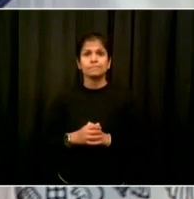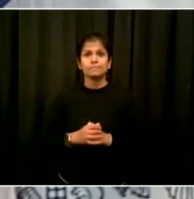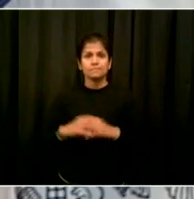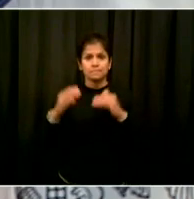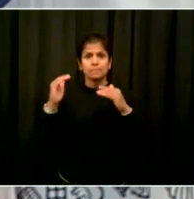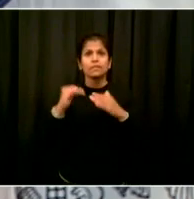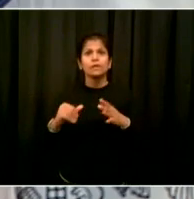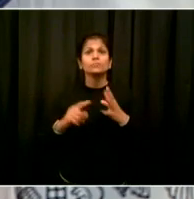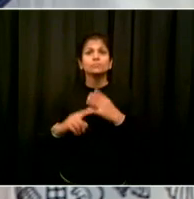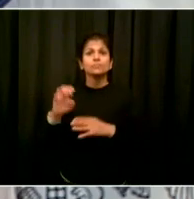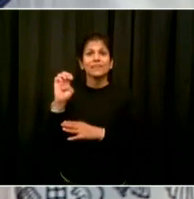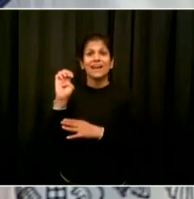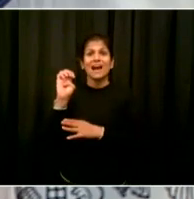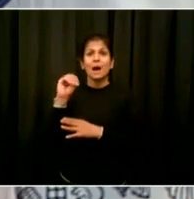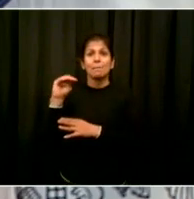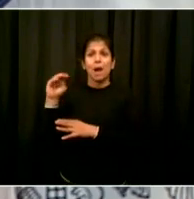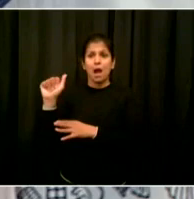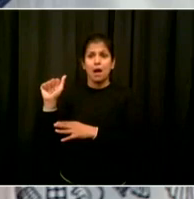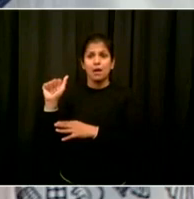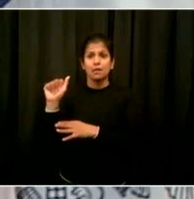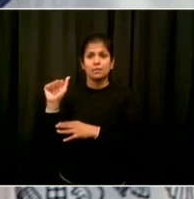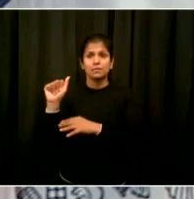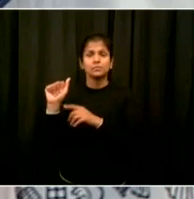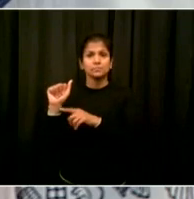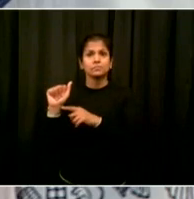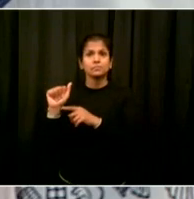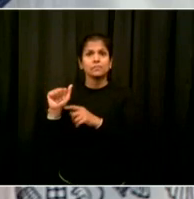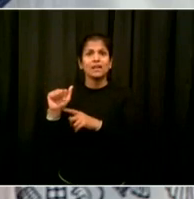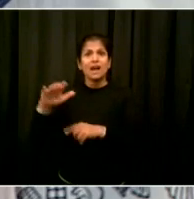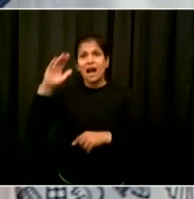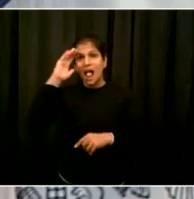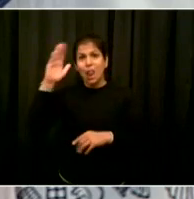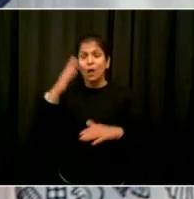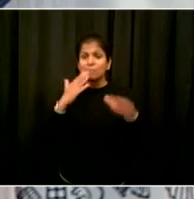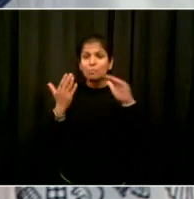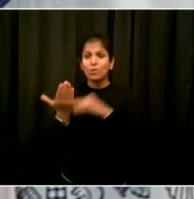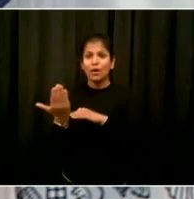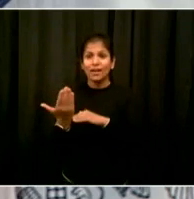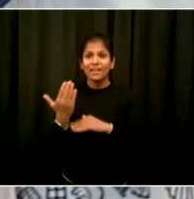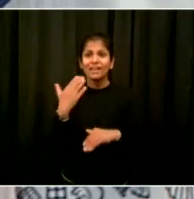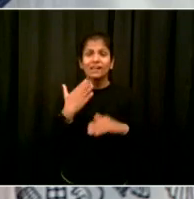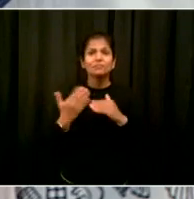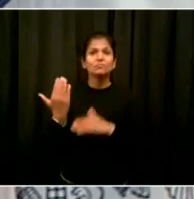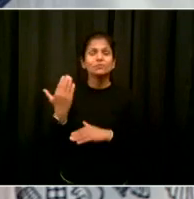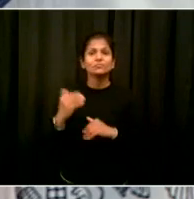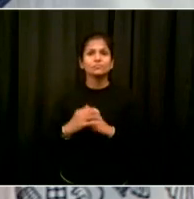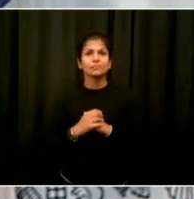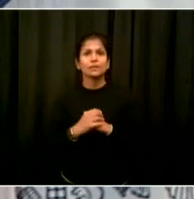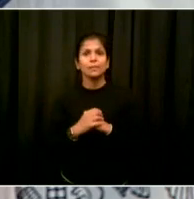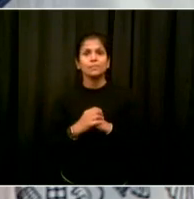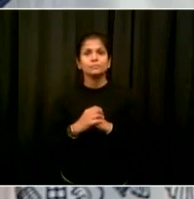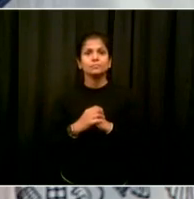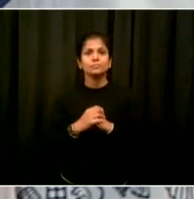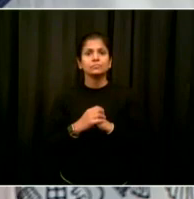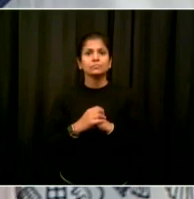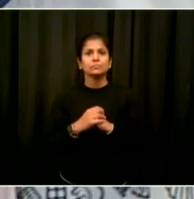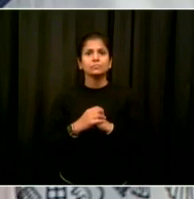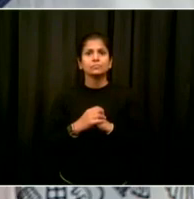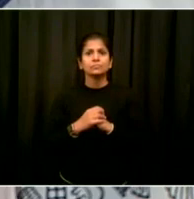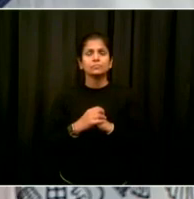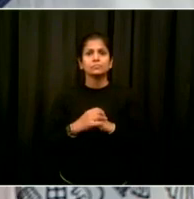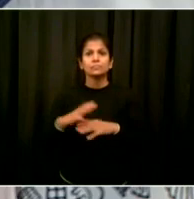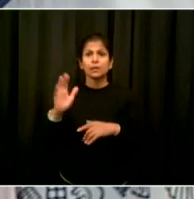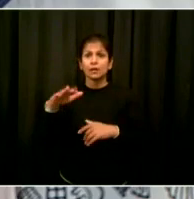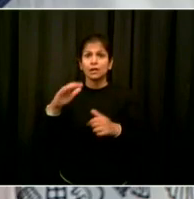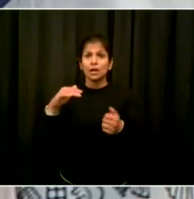Hi, good morning, Mayor. So Dr. Varma mentioned Europe, and there are closures in Europe, but the schools are staying open. So what do you say